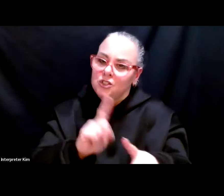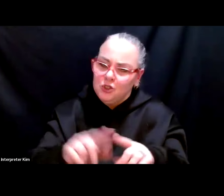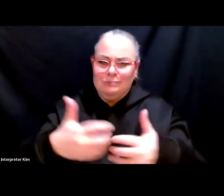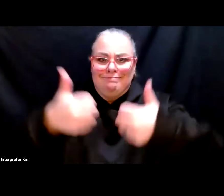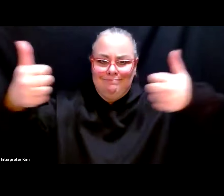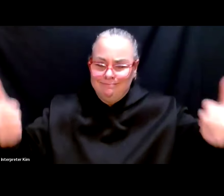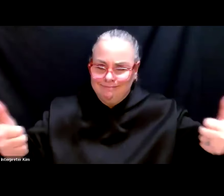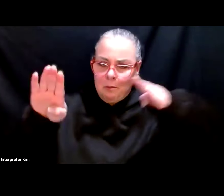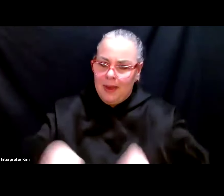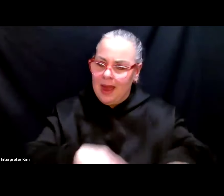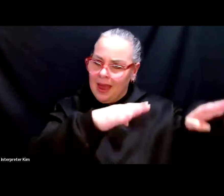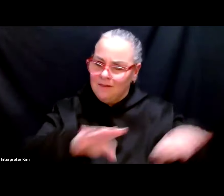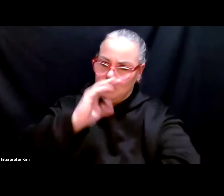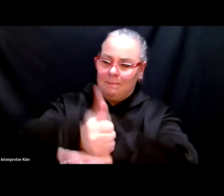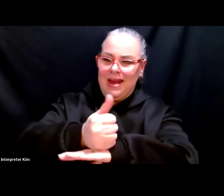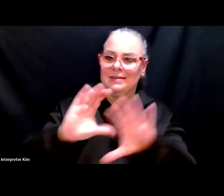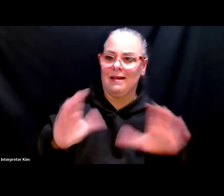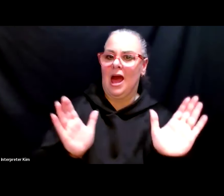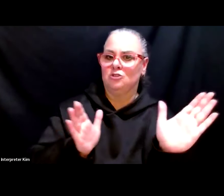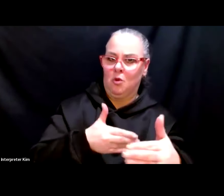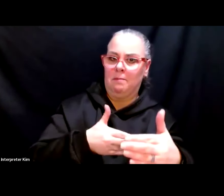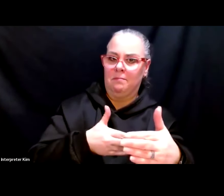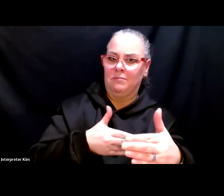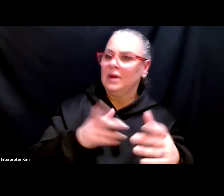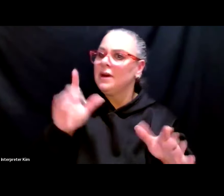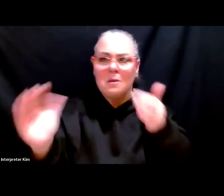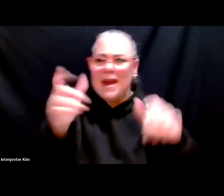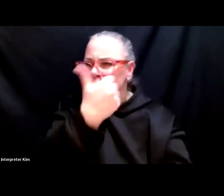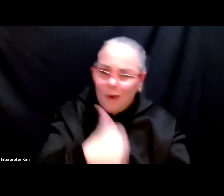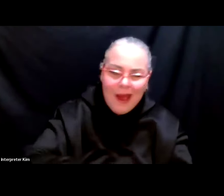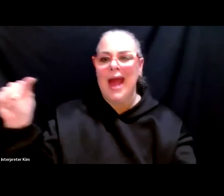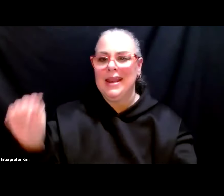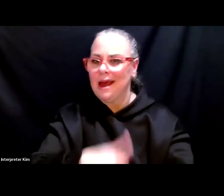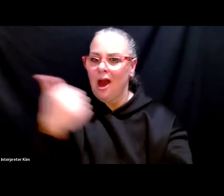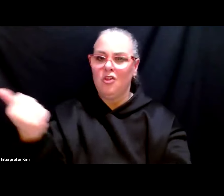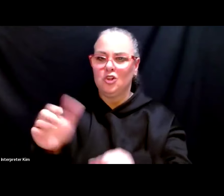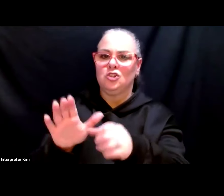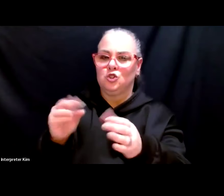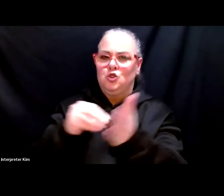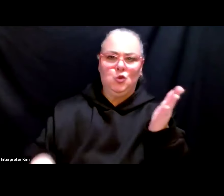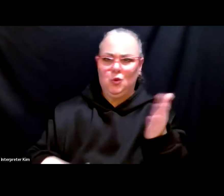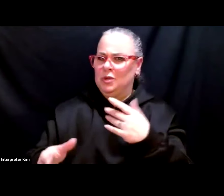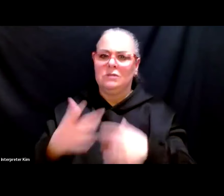separate behavior-based classroom than any other student demographic.